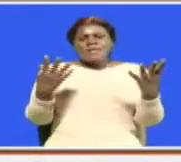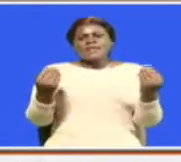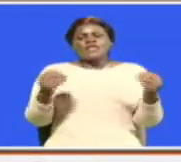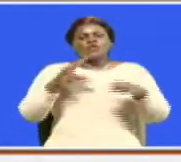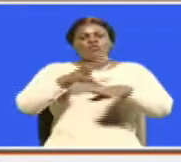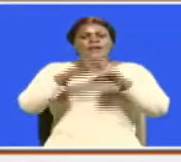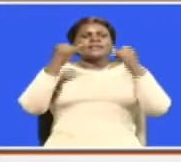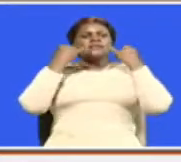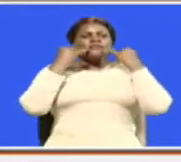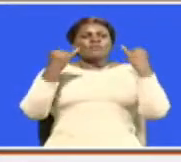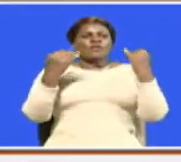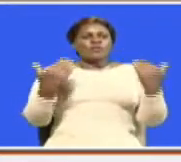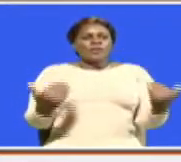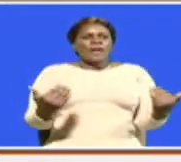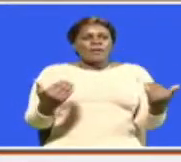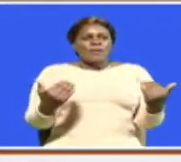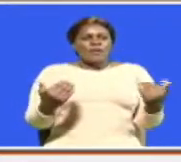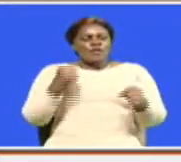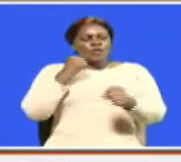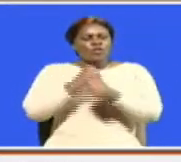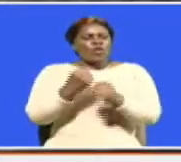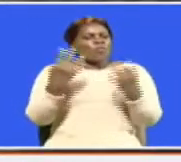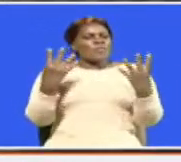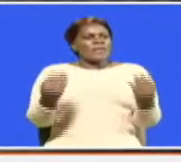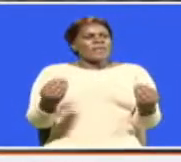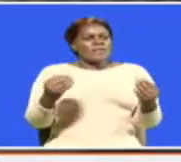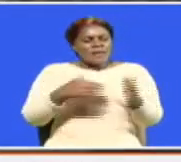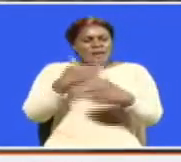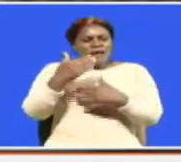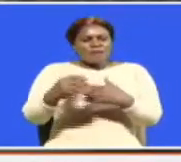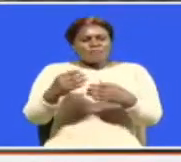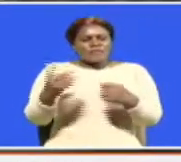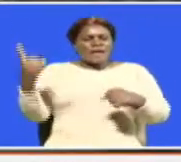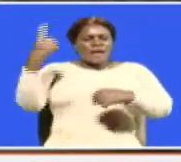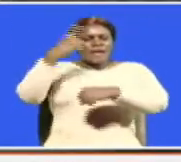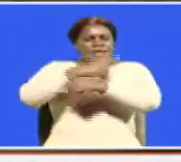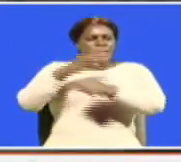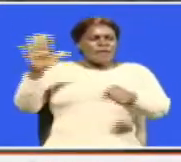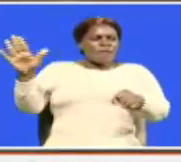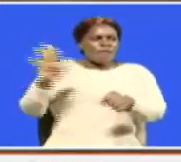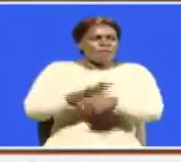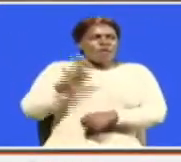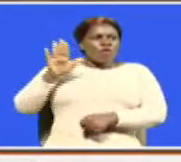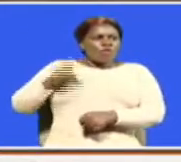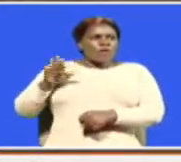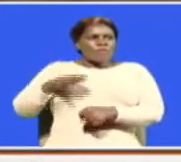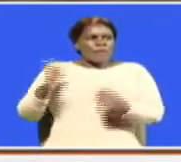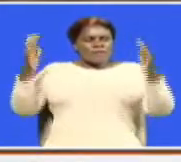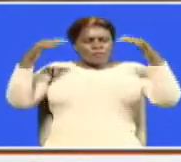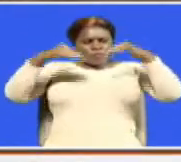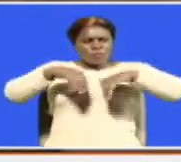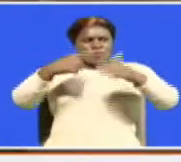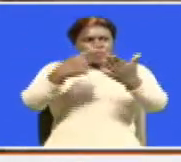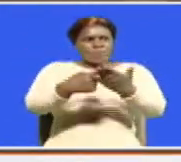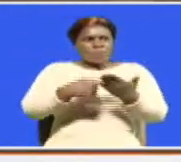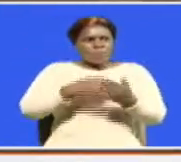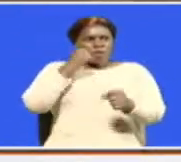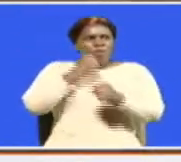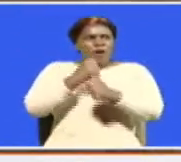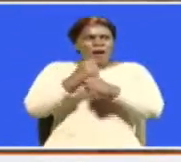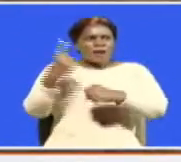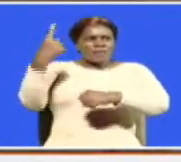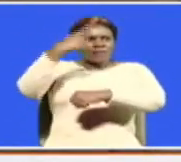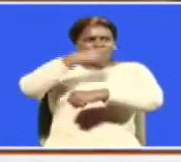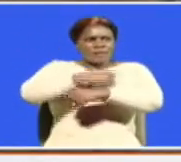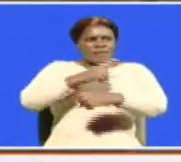rahisi sana kupata information. So kazi sasa imekuwa very easy. After a long day in the sun, the women gather to deliberate on the work of the